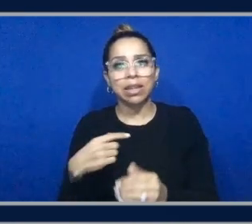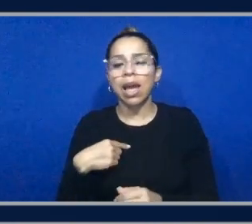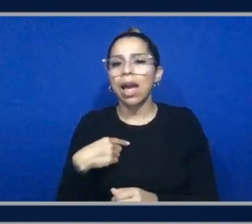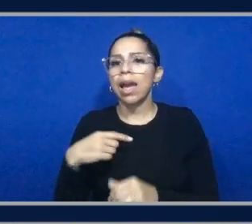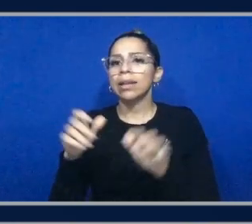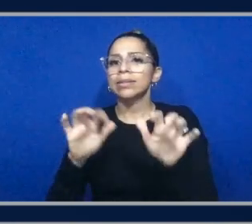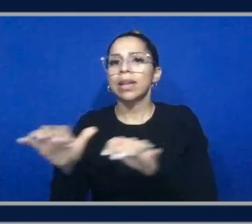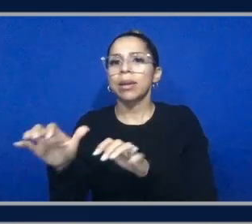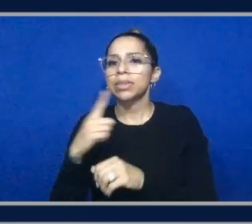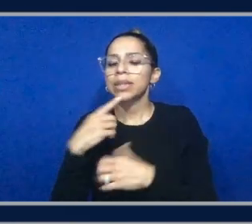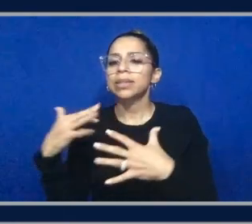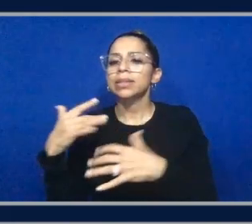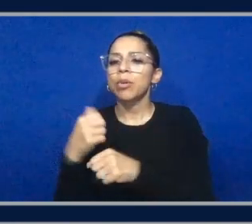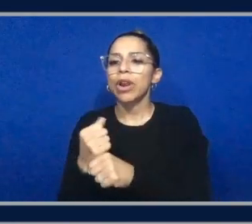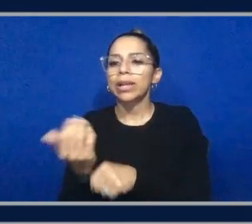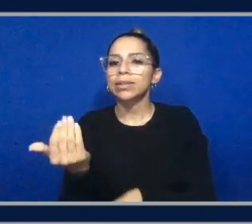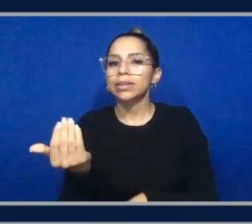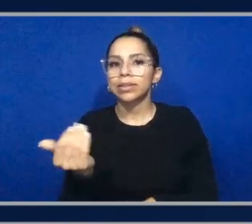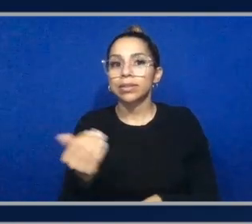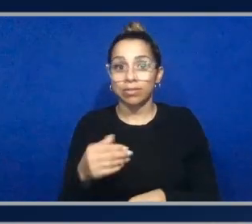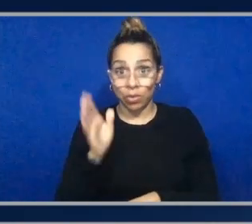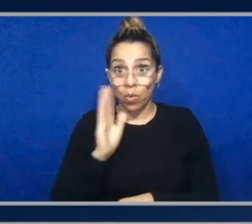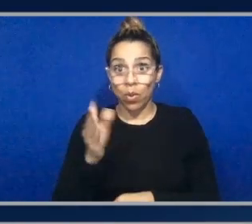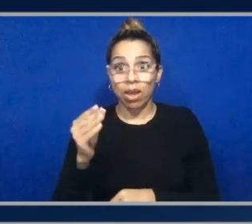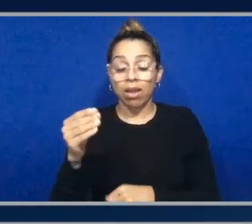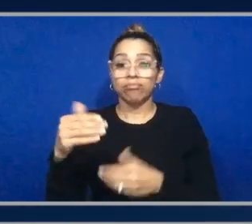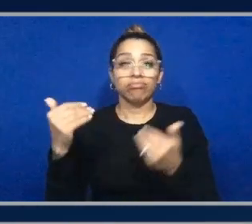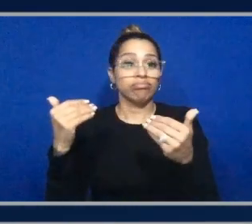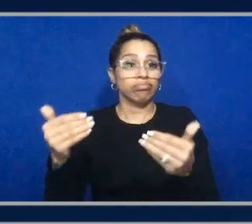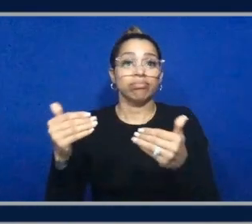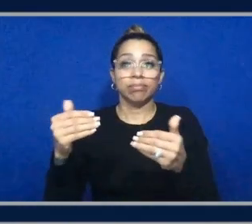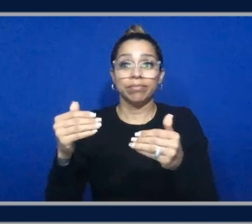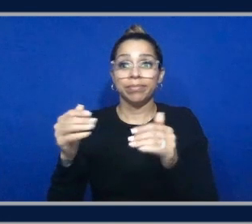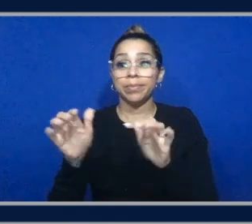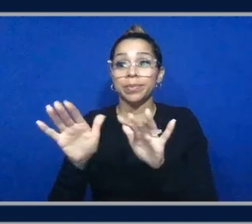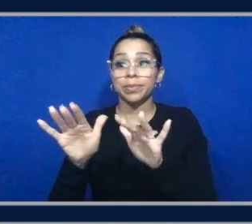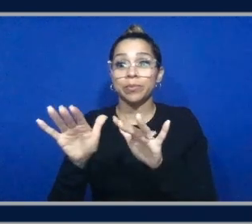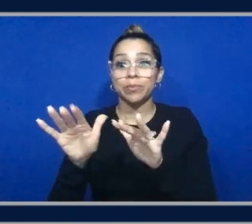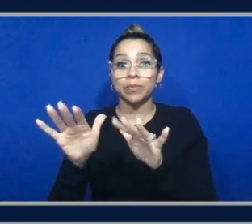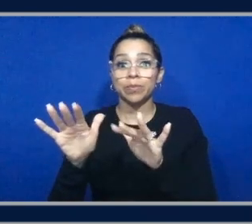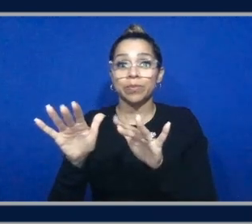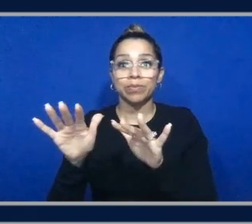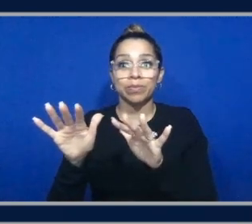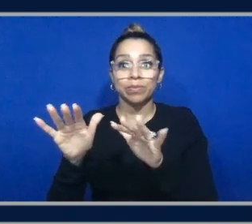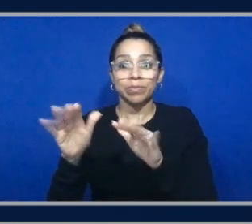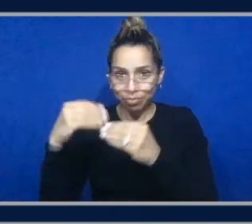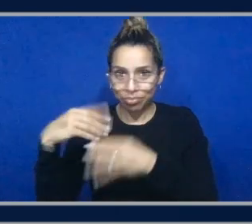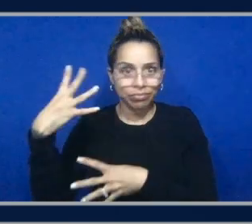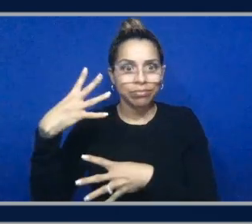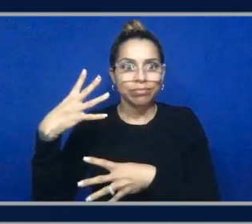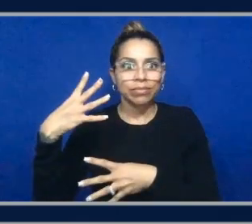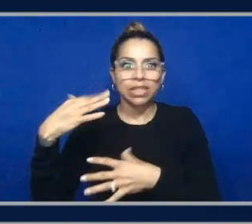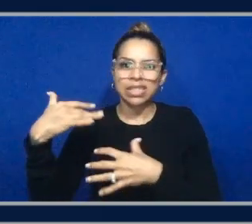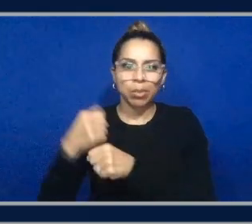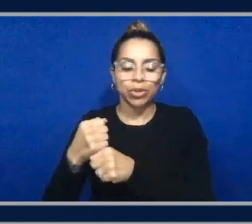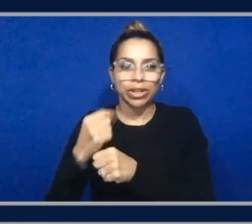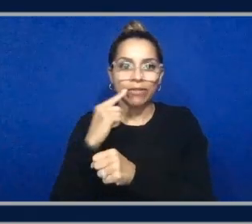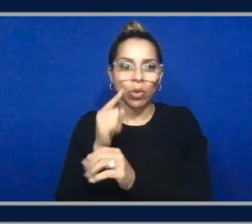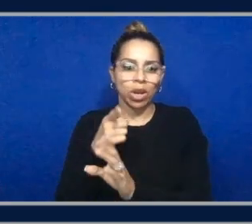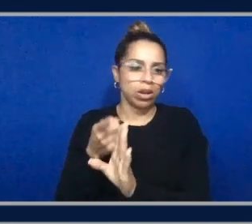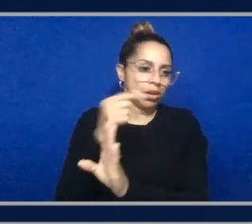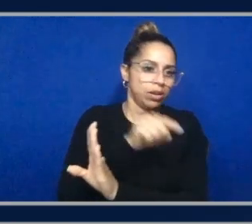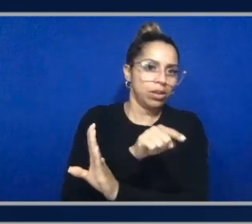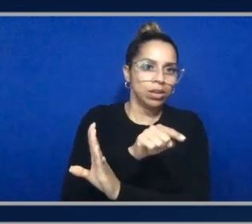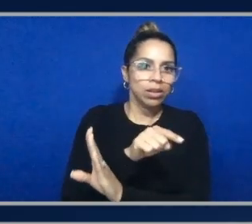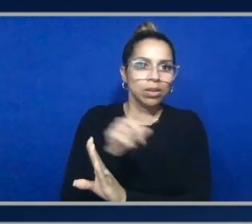is I'm going to get a summary of this web page that is open. So it's already working with